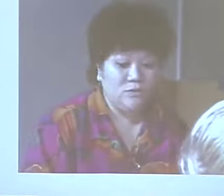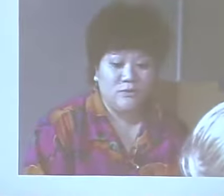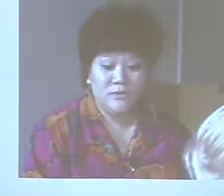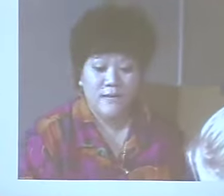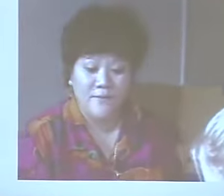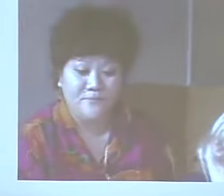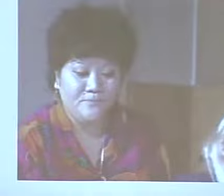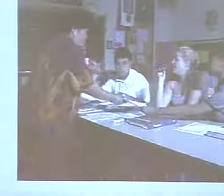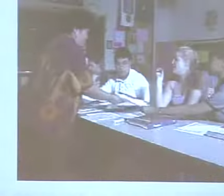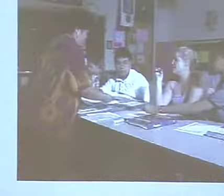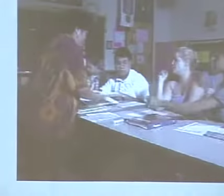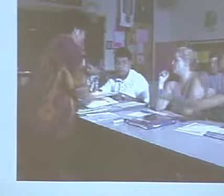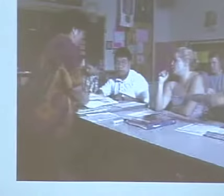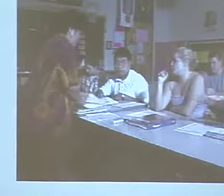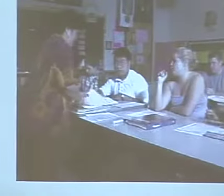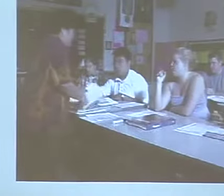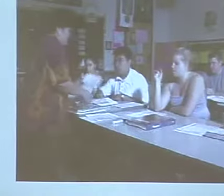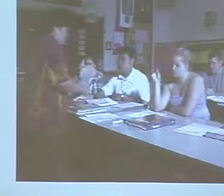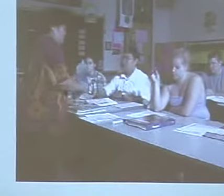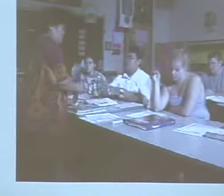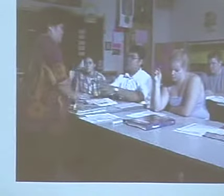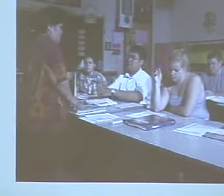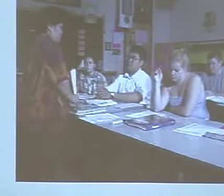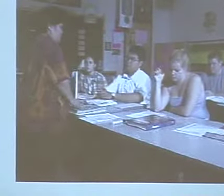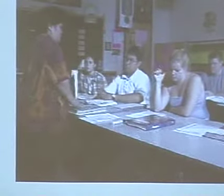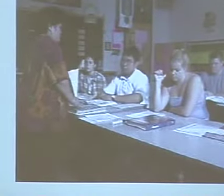need you to do it now. I need you to get away from me.